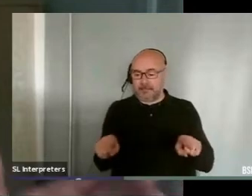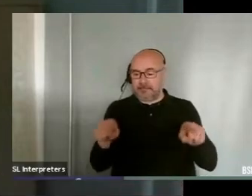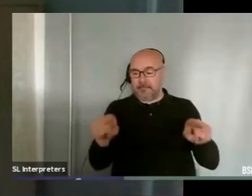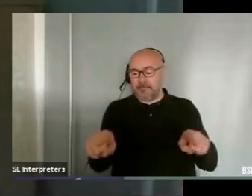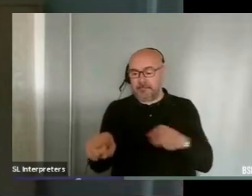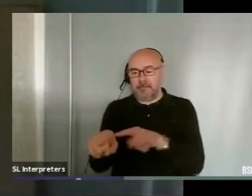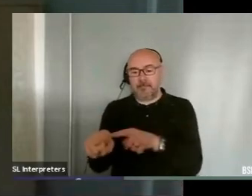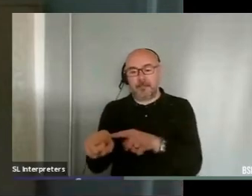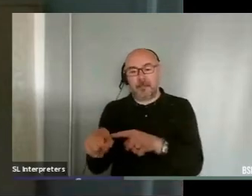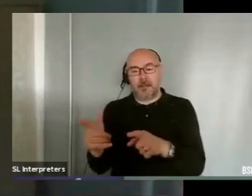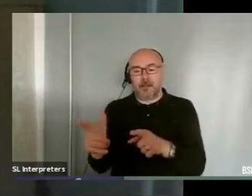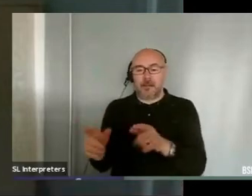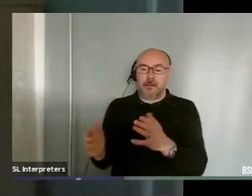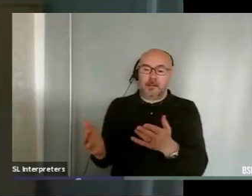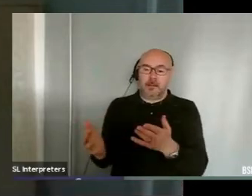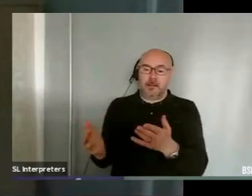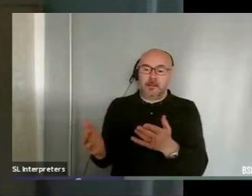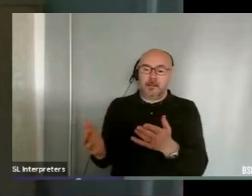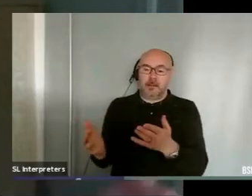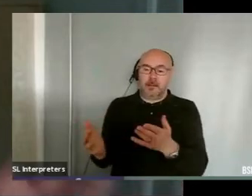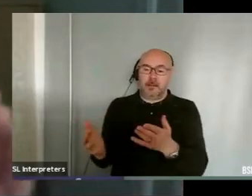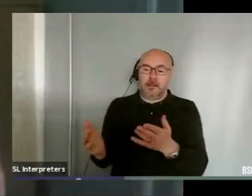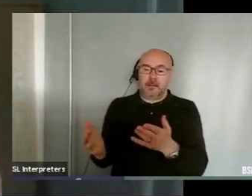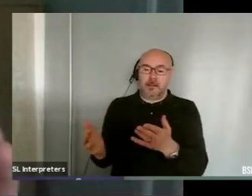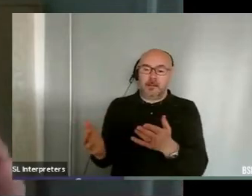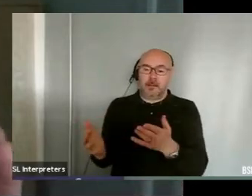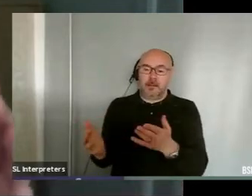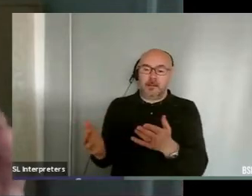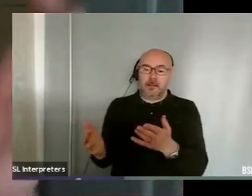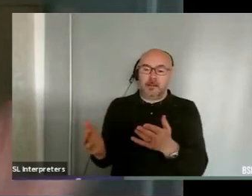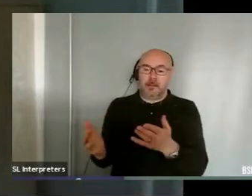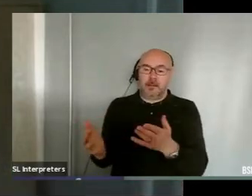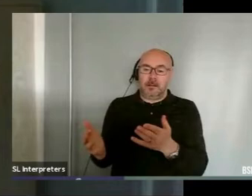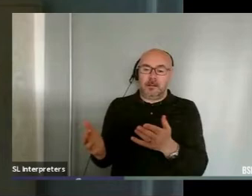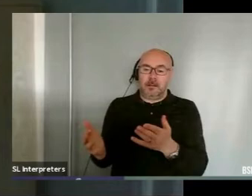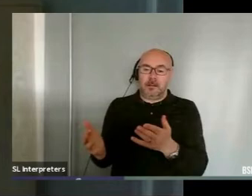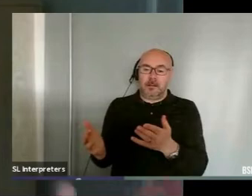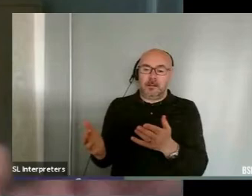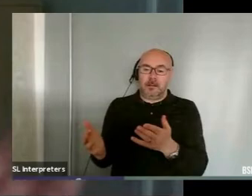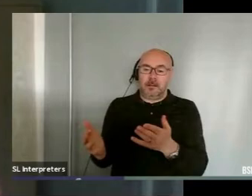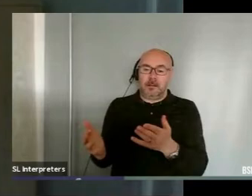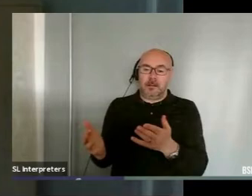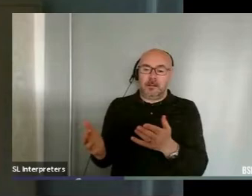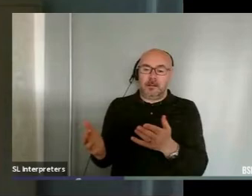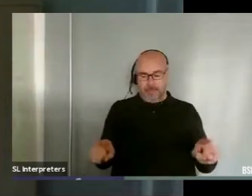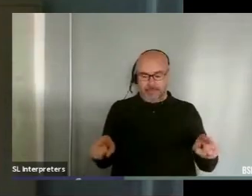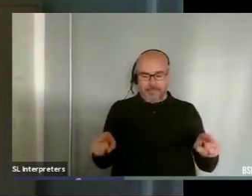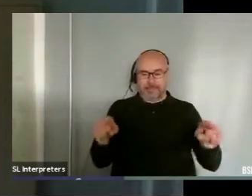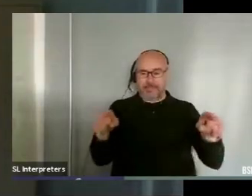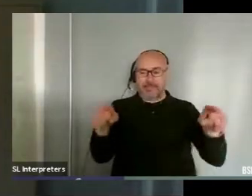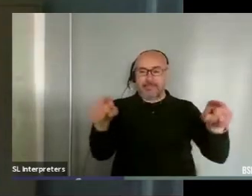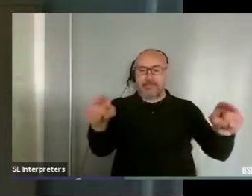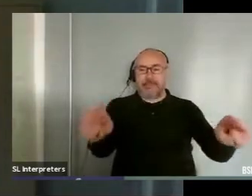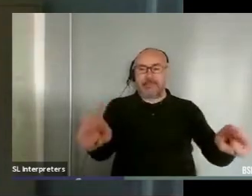provide. So I think that our goal would be that the two things don't have that imbalance scale, would become equal, with